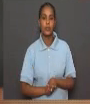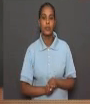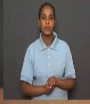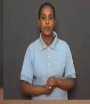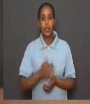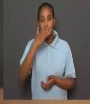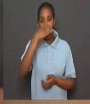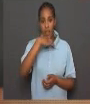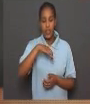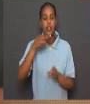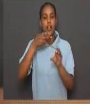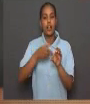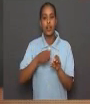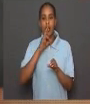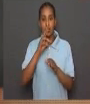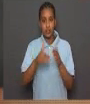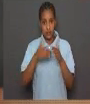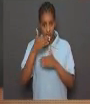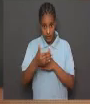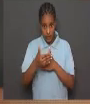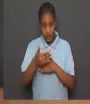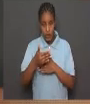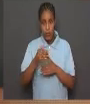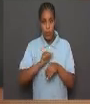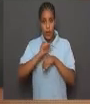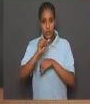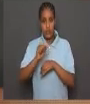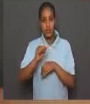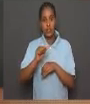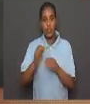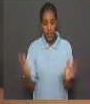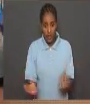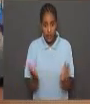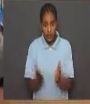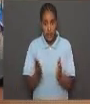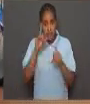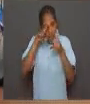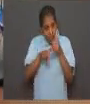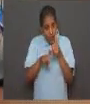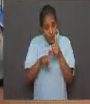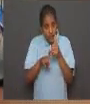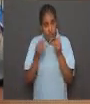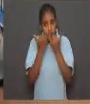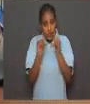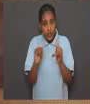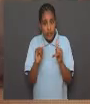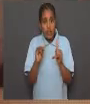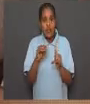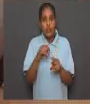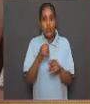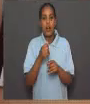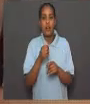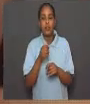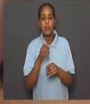The heated gases are then passed over a catalyst of finely divided iron,